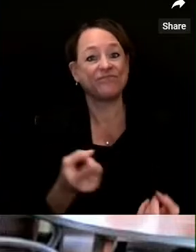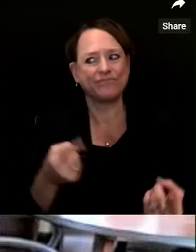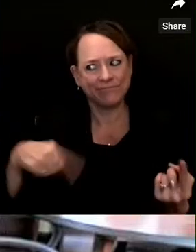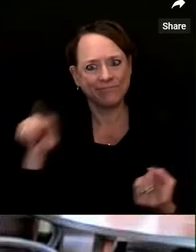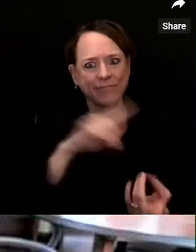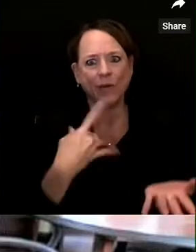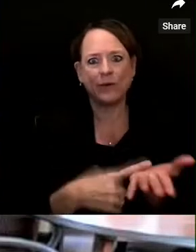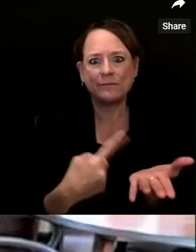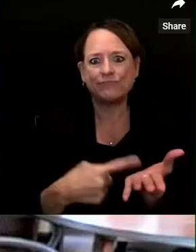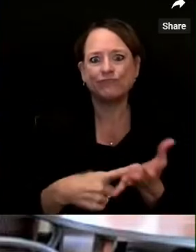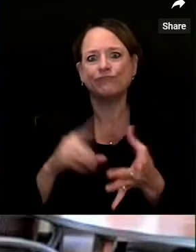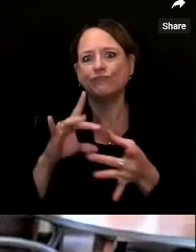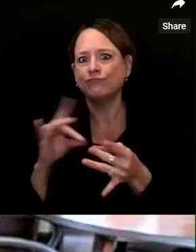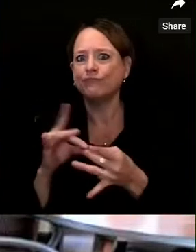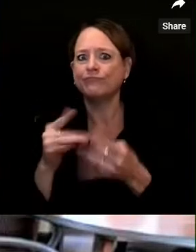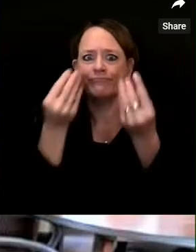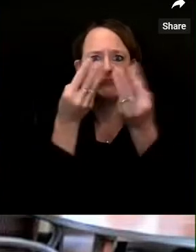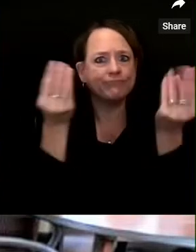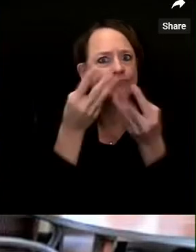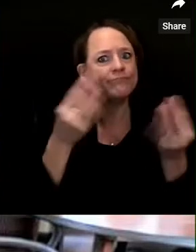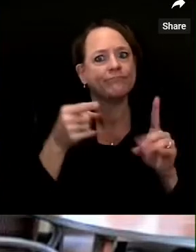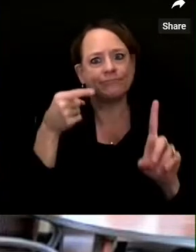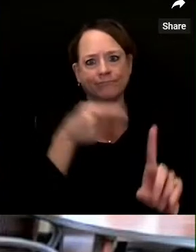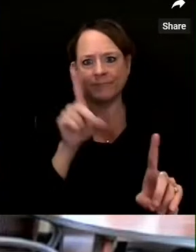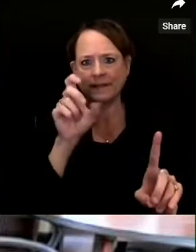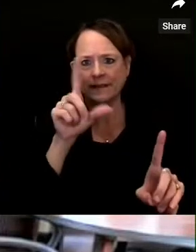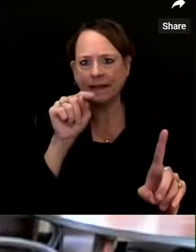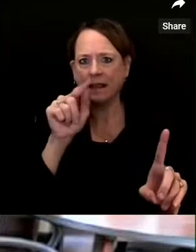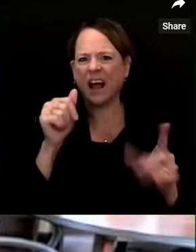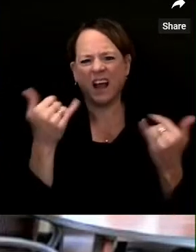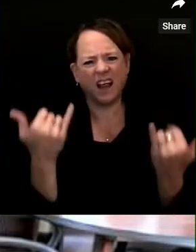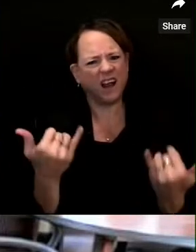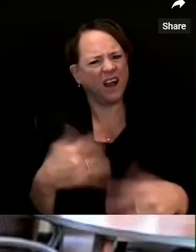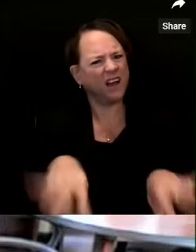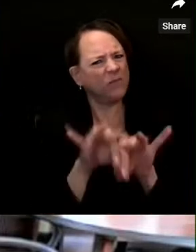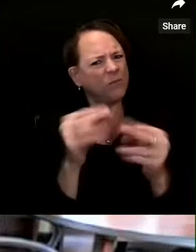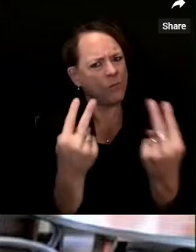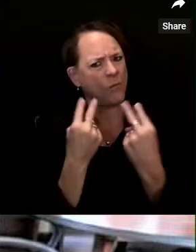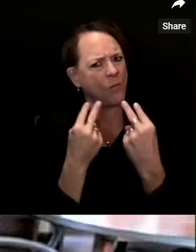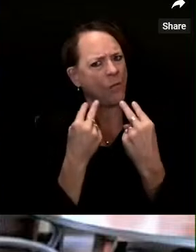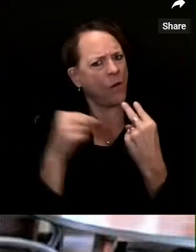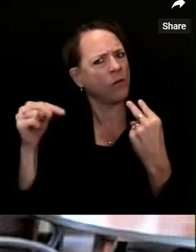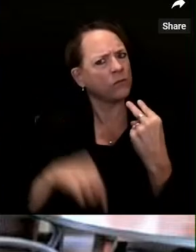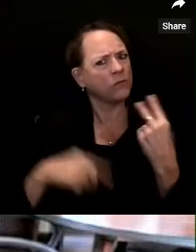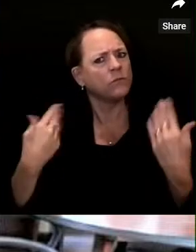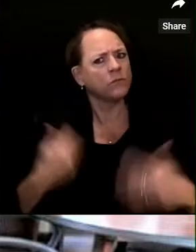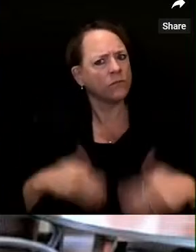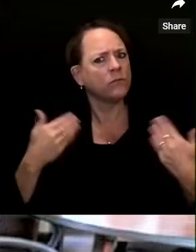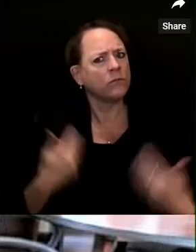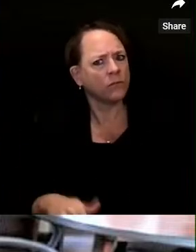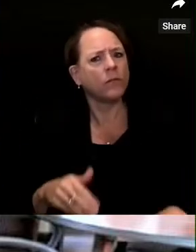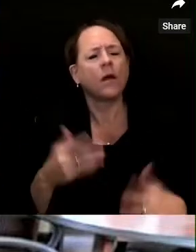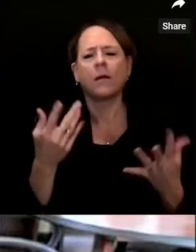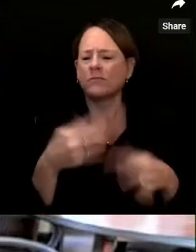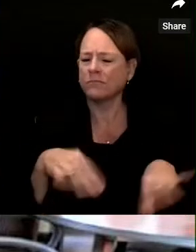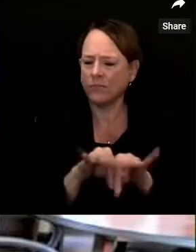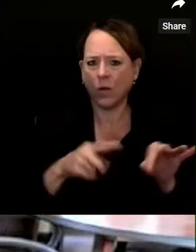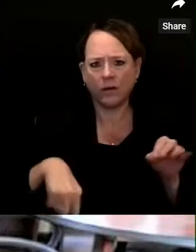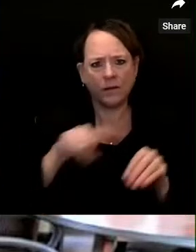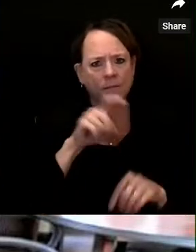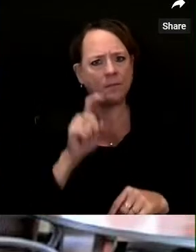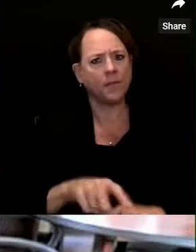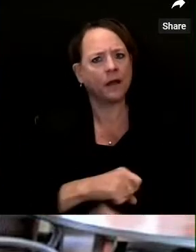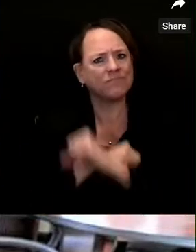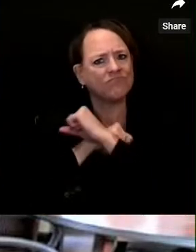the urgency of our focus on what we know works to protect all of us against the Delta variant. And